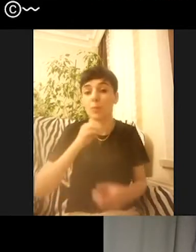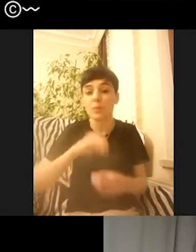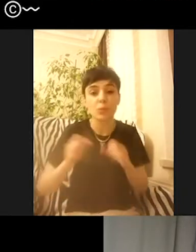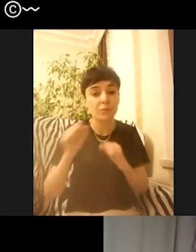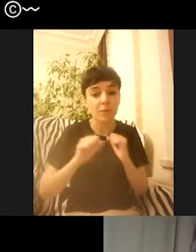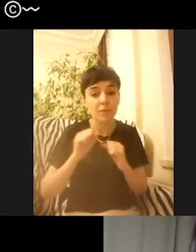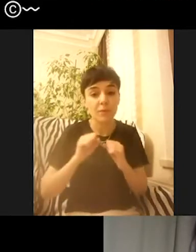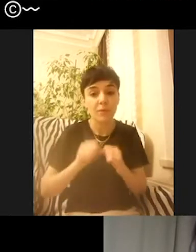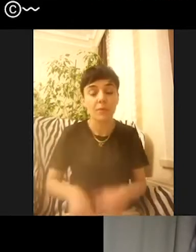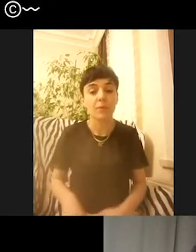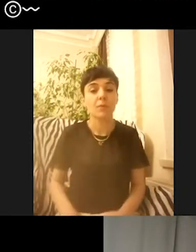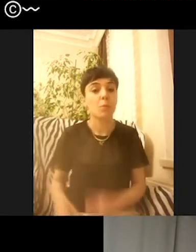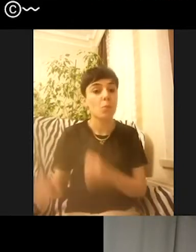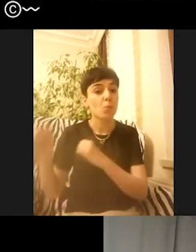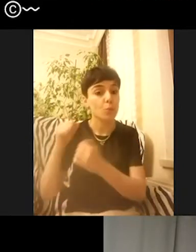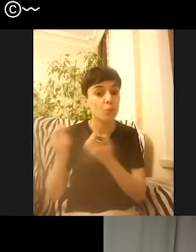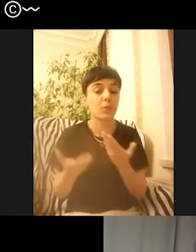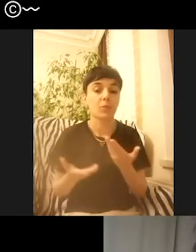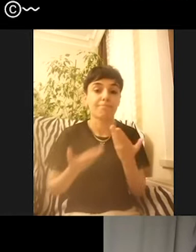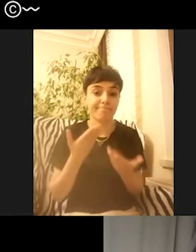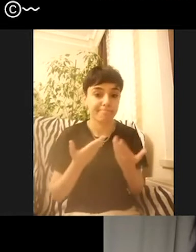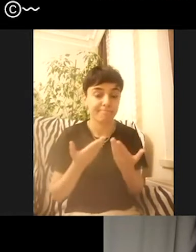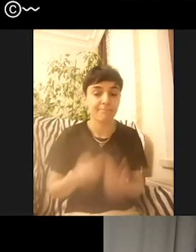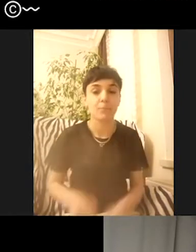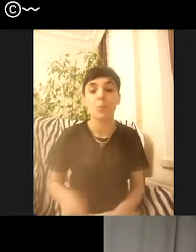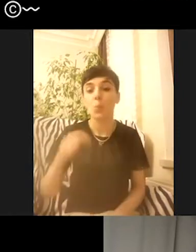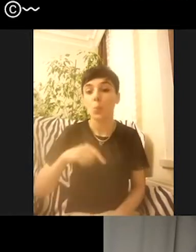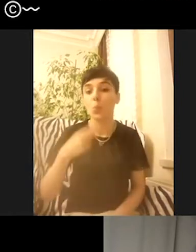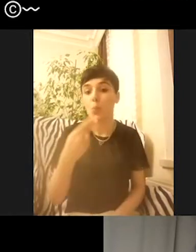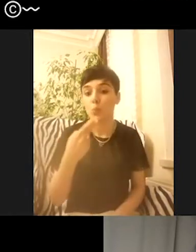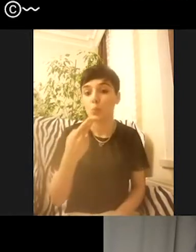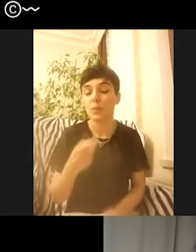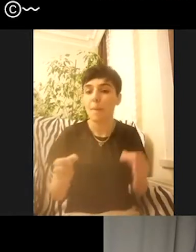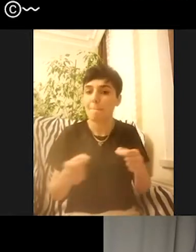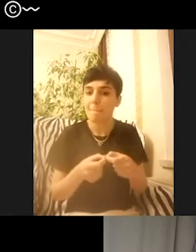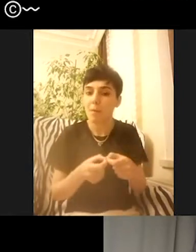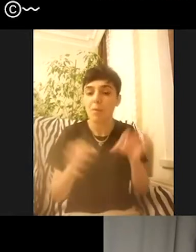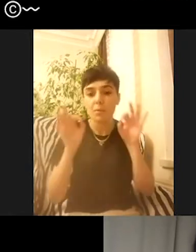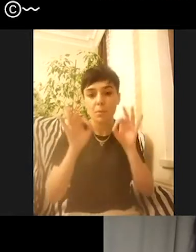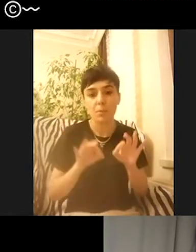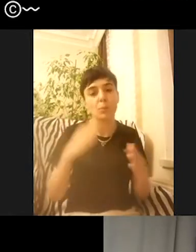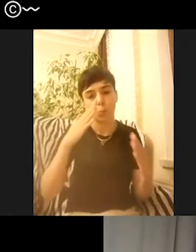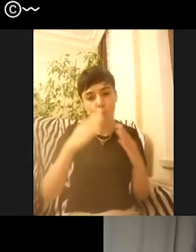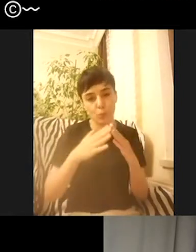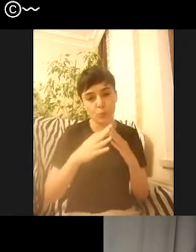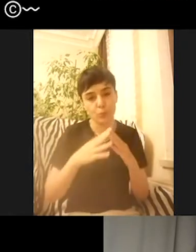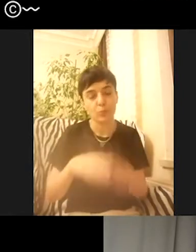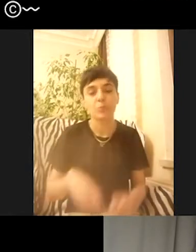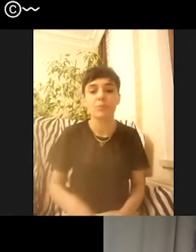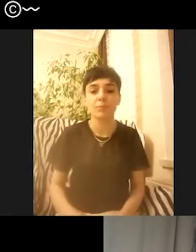this conversation with Beren, because Beren has been one of the co-founders of the LGBT club at the